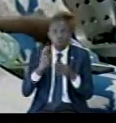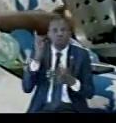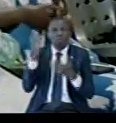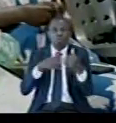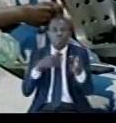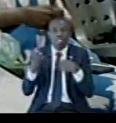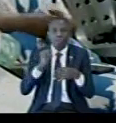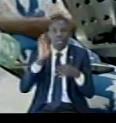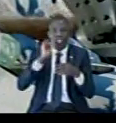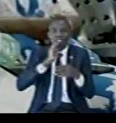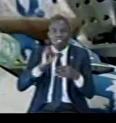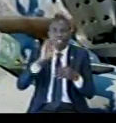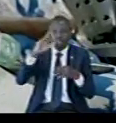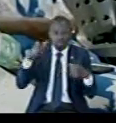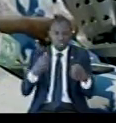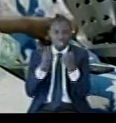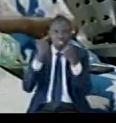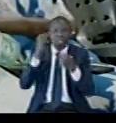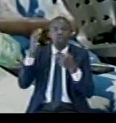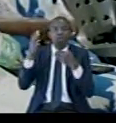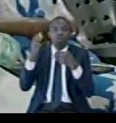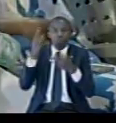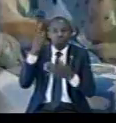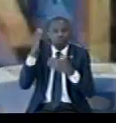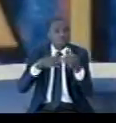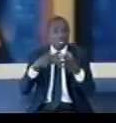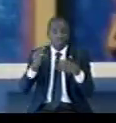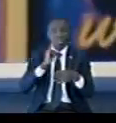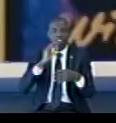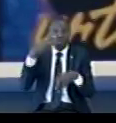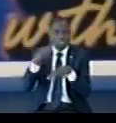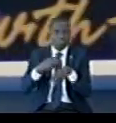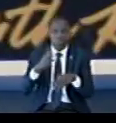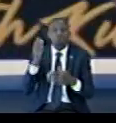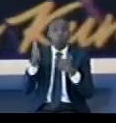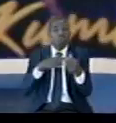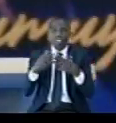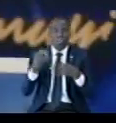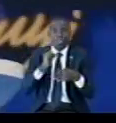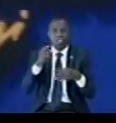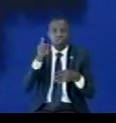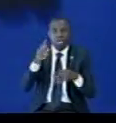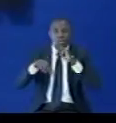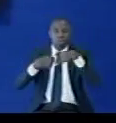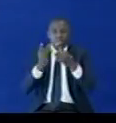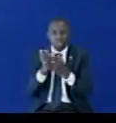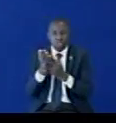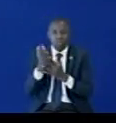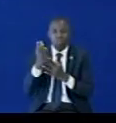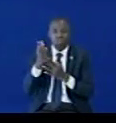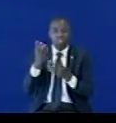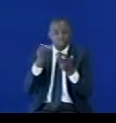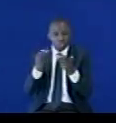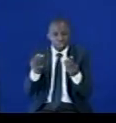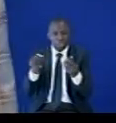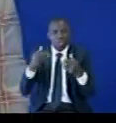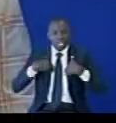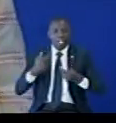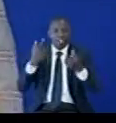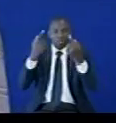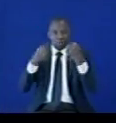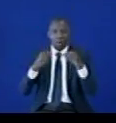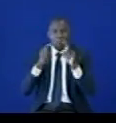your challenge, whatever your difficulty, and whatever you're going through, solution has